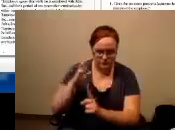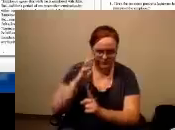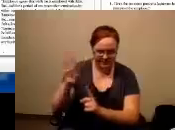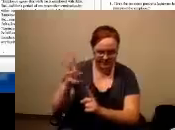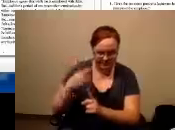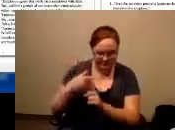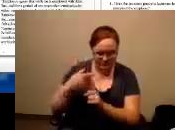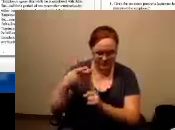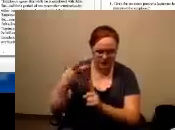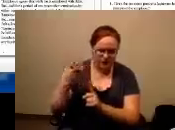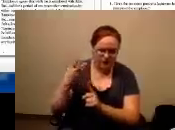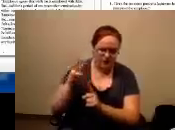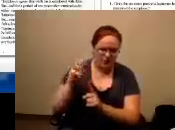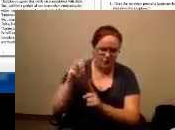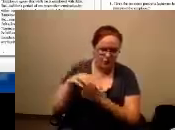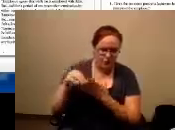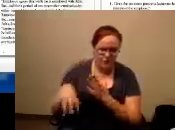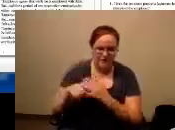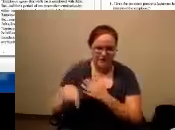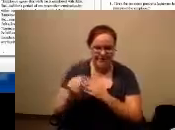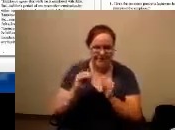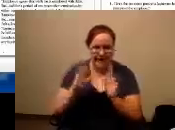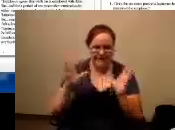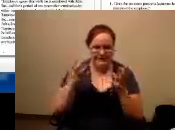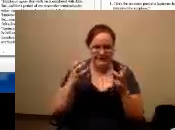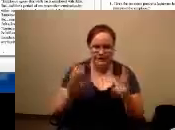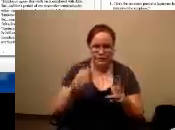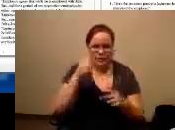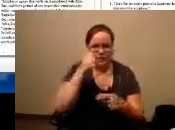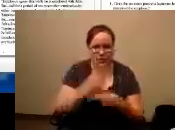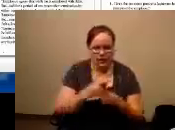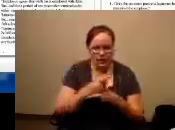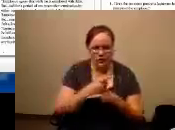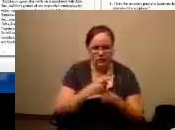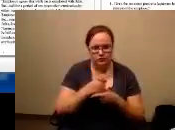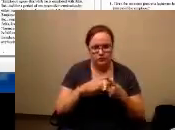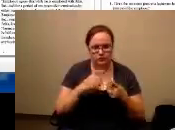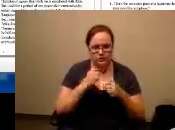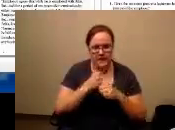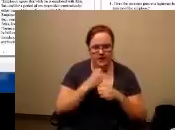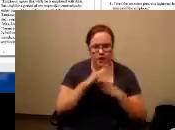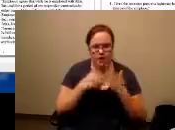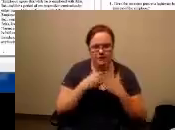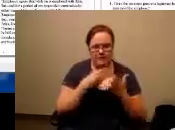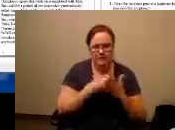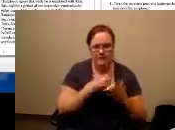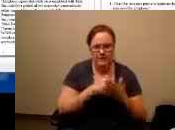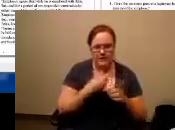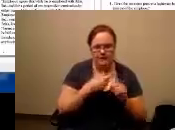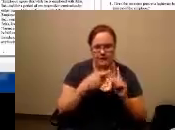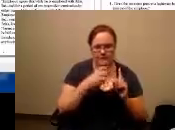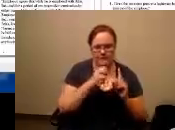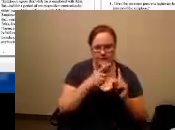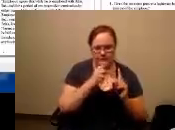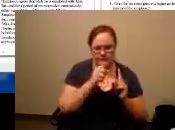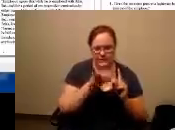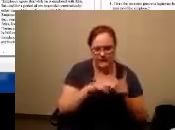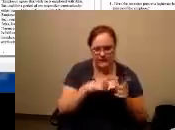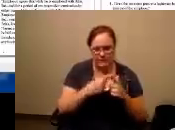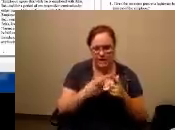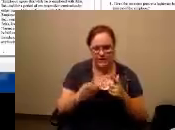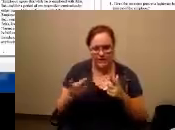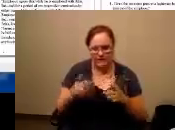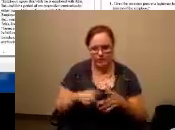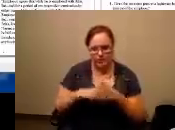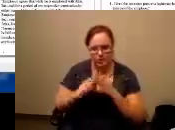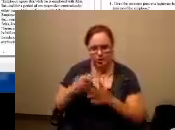They obviously didn't want the Carney brothers to get all that money from Pepsi and then turn around and start a pizza company.